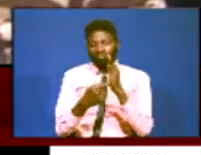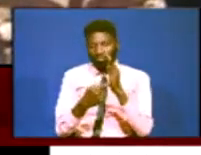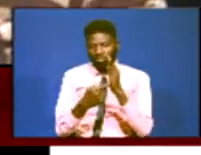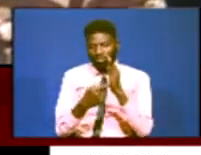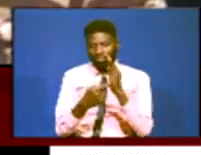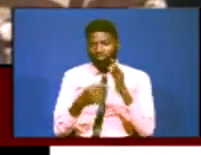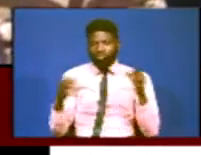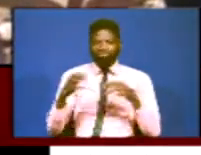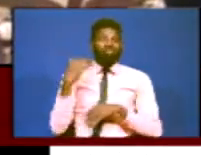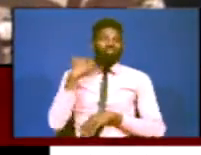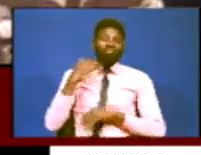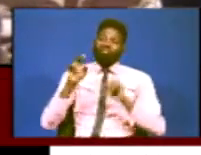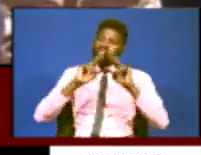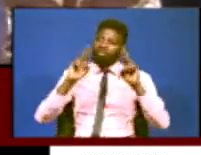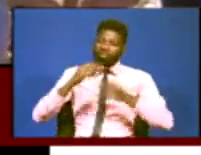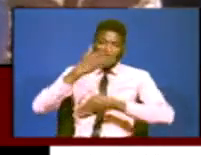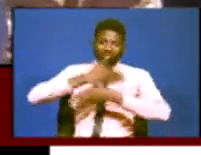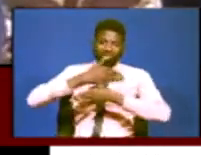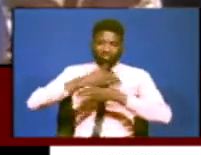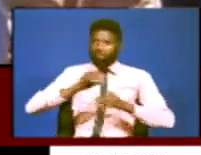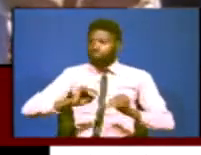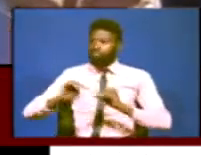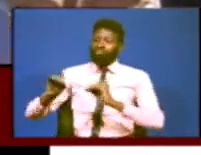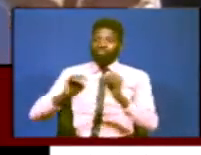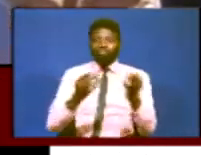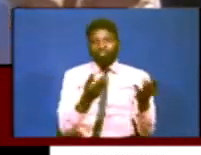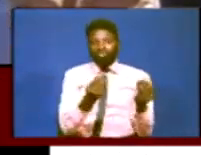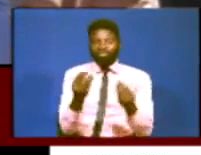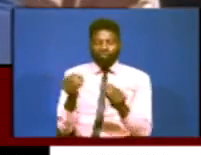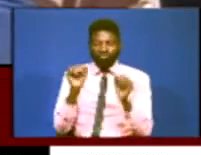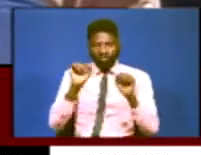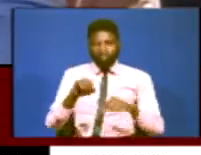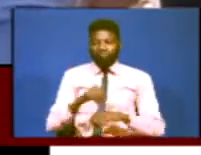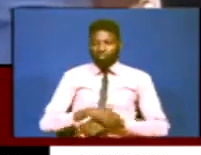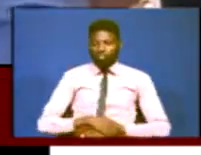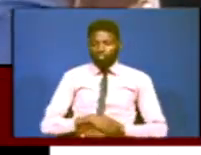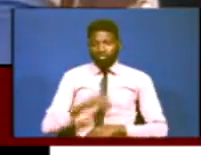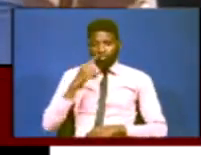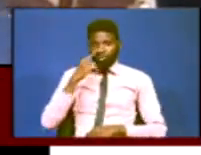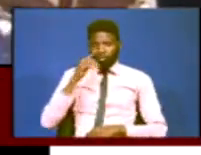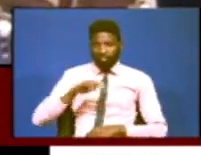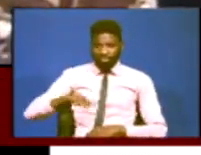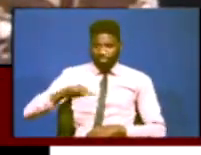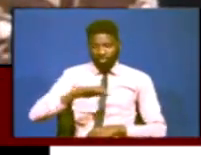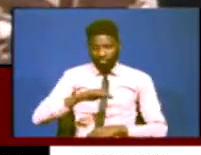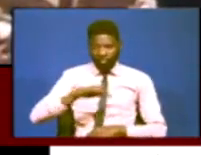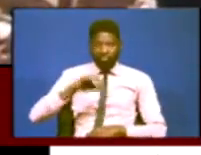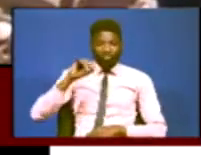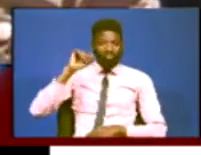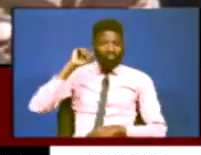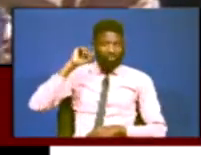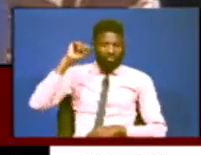across international borders. Closer home, political crisis, armed conflict,